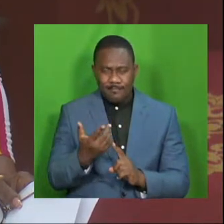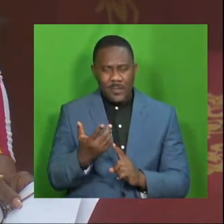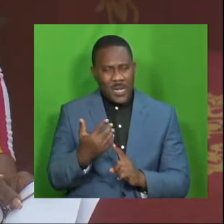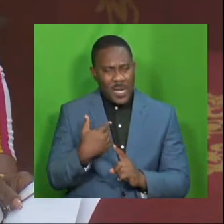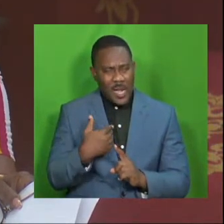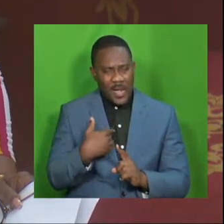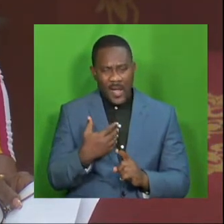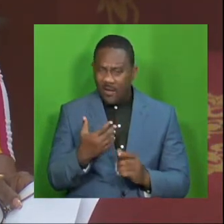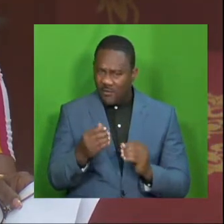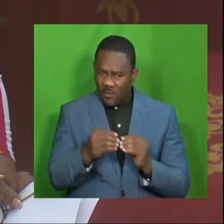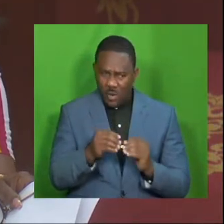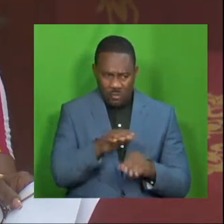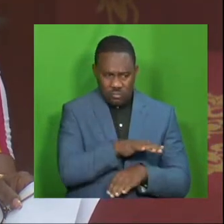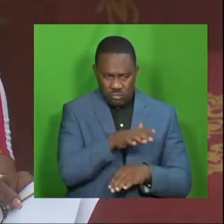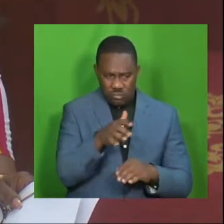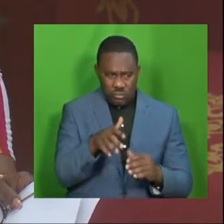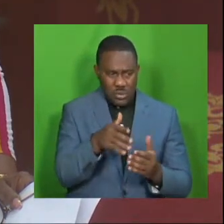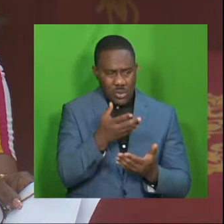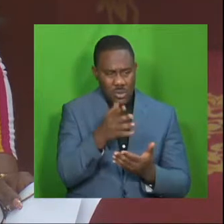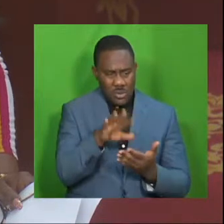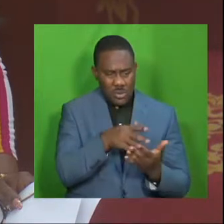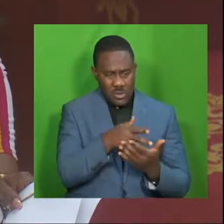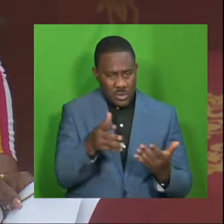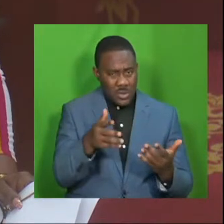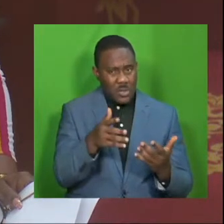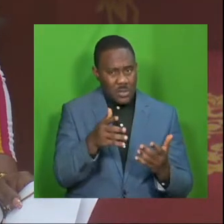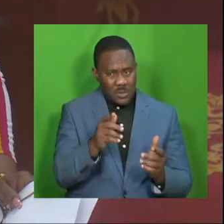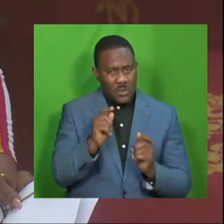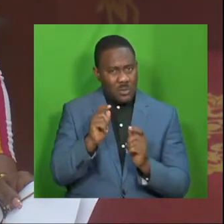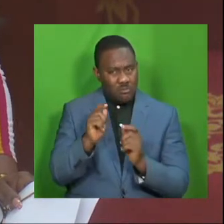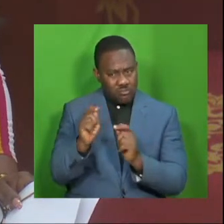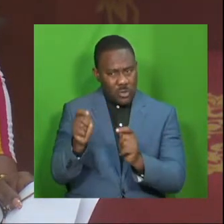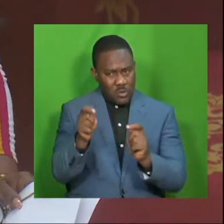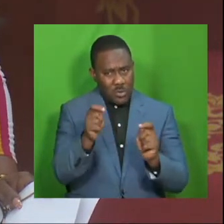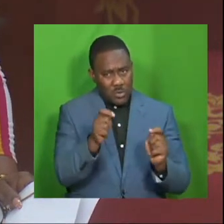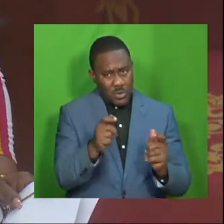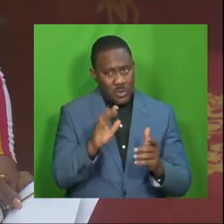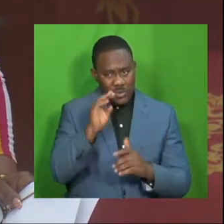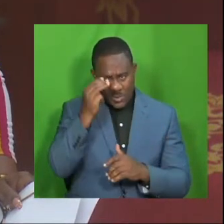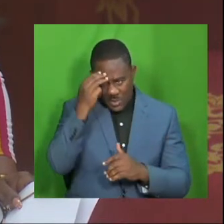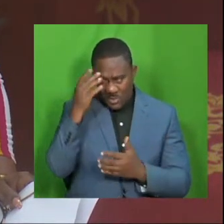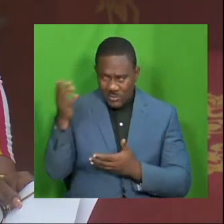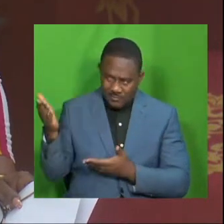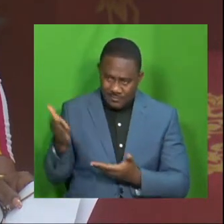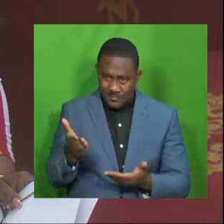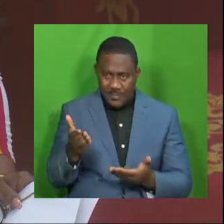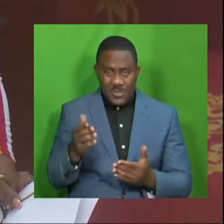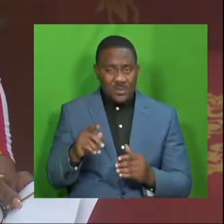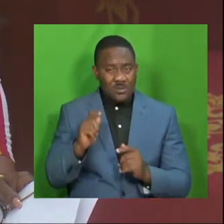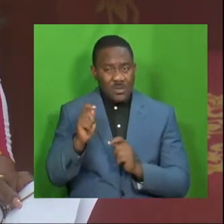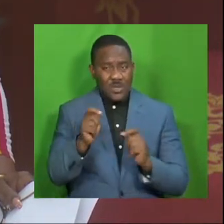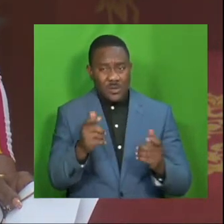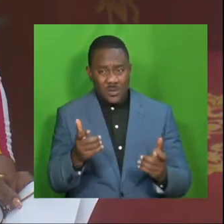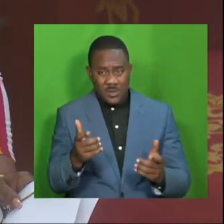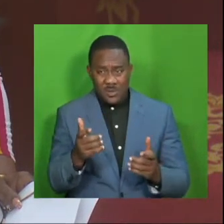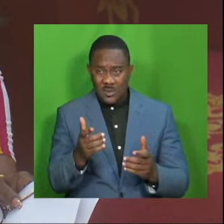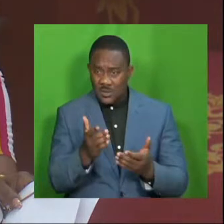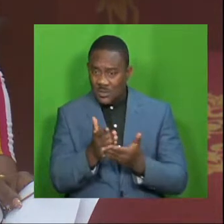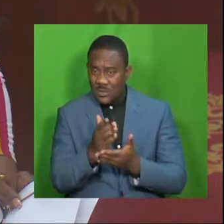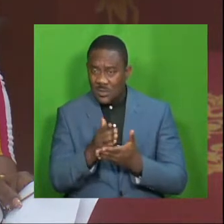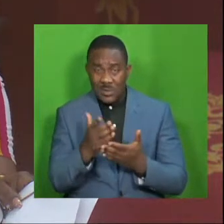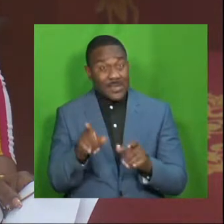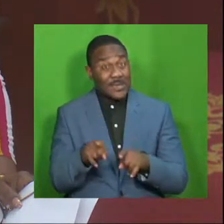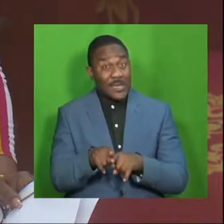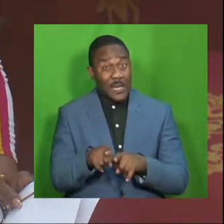to afford the approved net. So the ministry is working out to get them a subsidized one as we give them the outboard motors